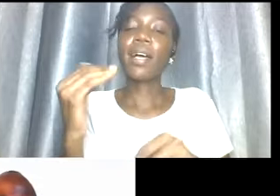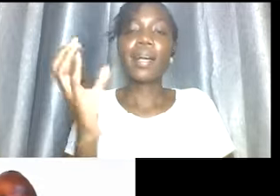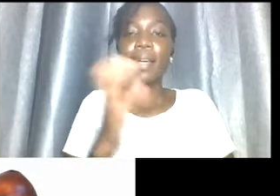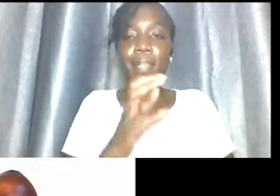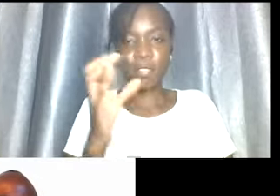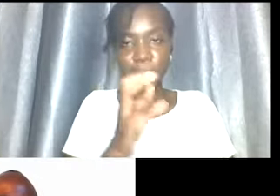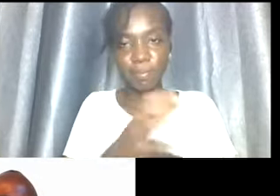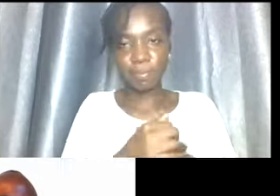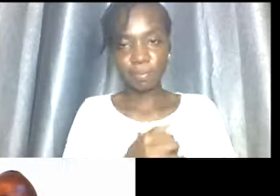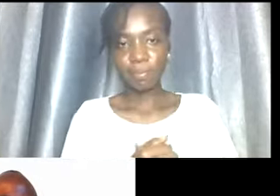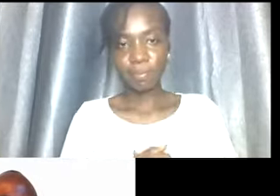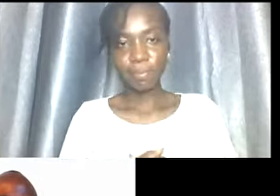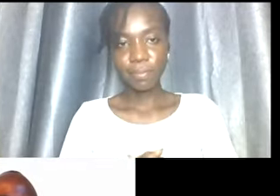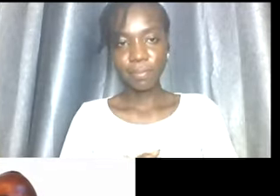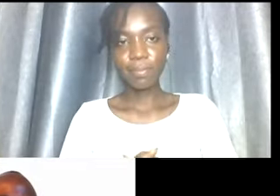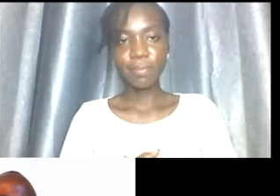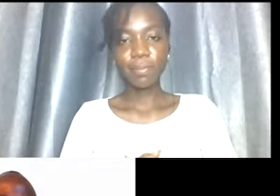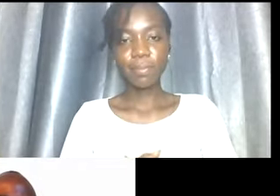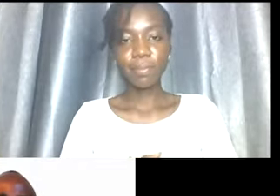treated.